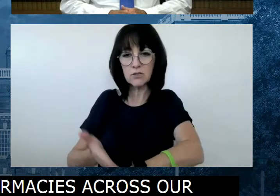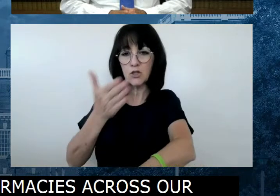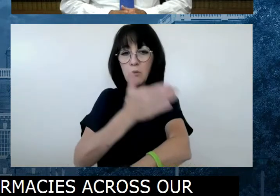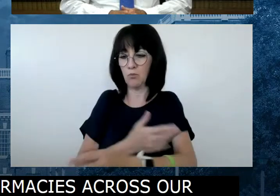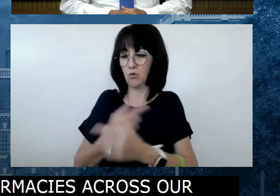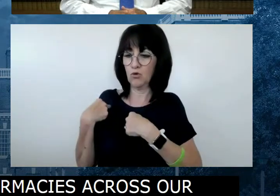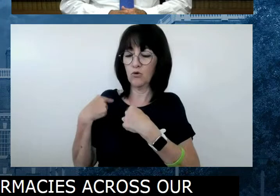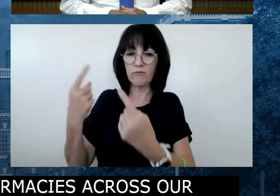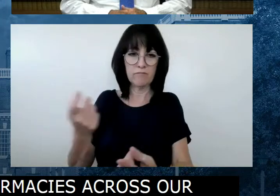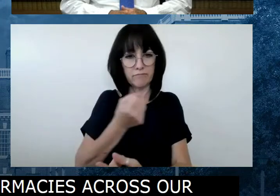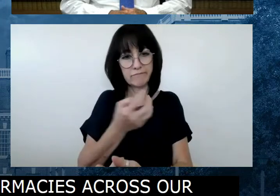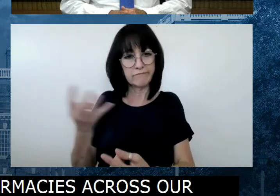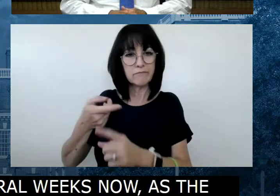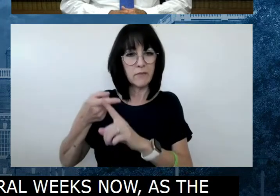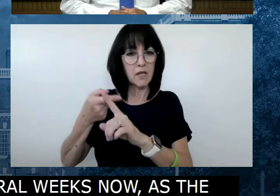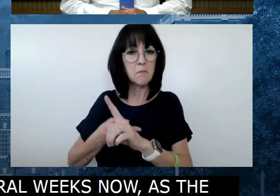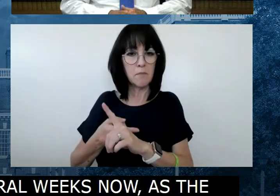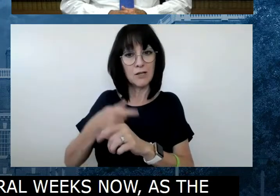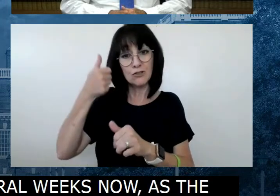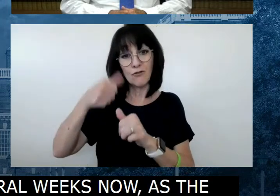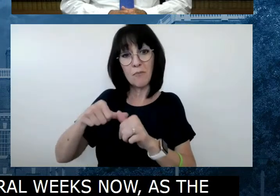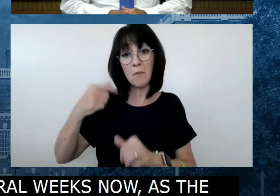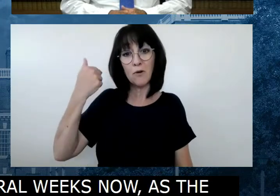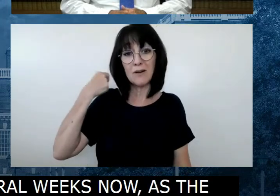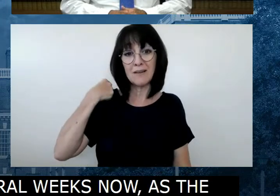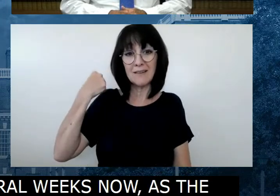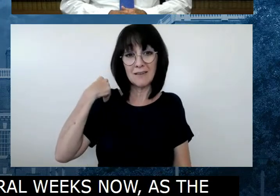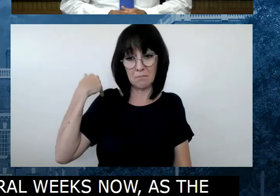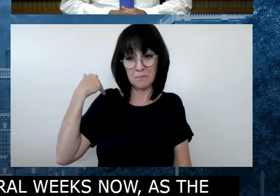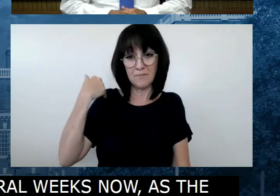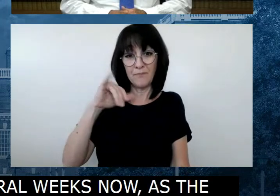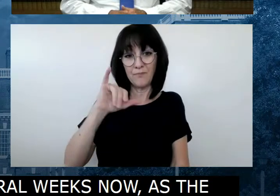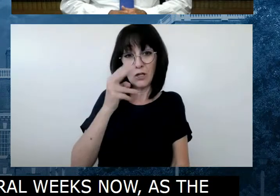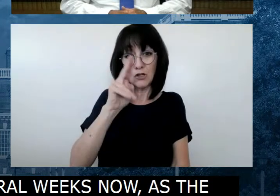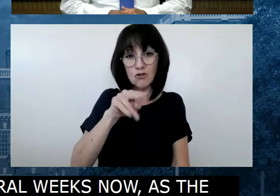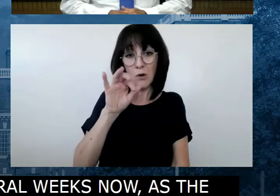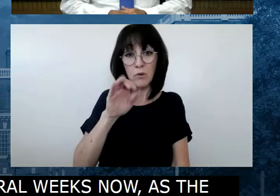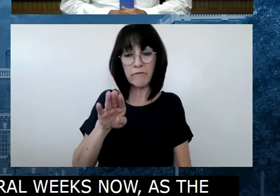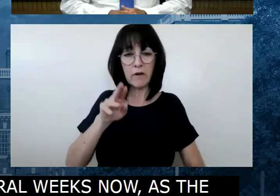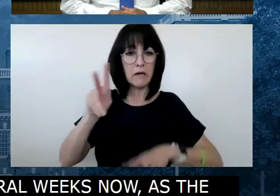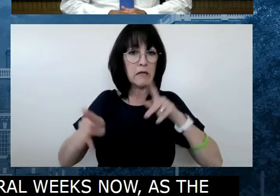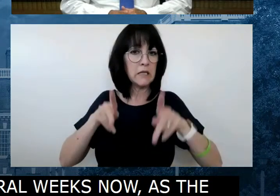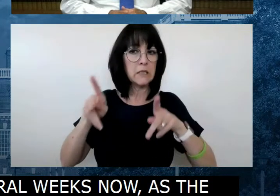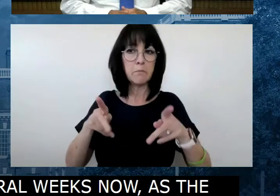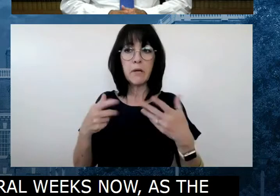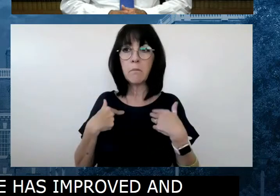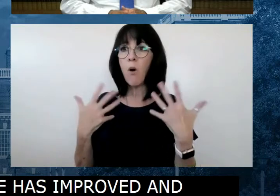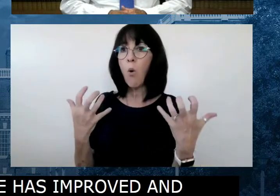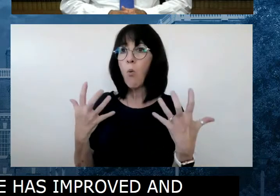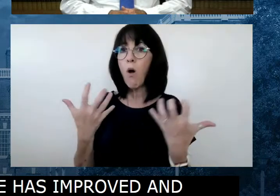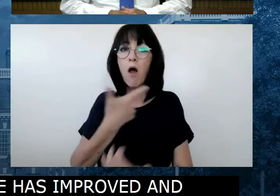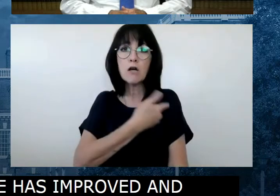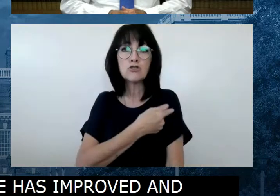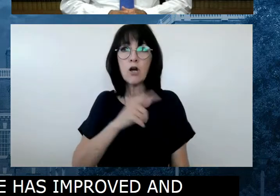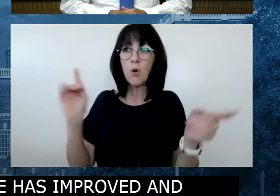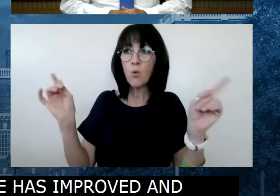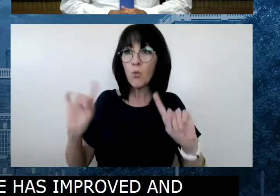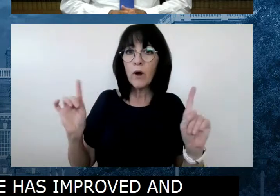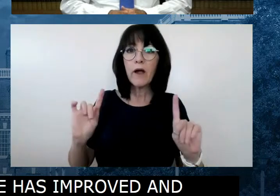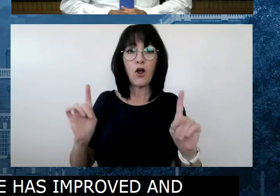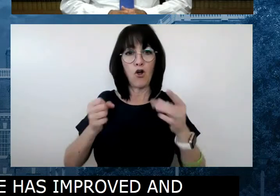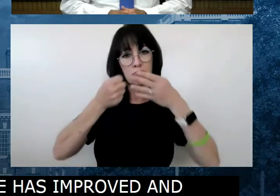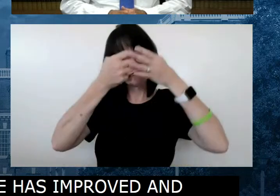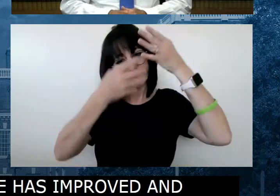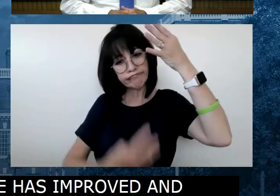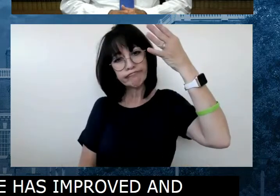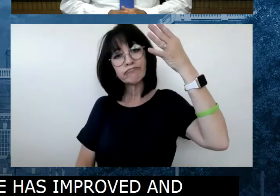months. Remember back to January and February where people were clamoring to get their first shot, get their shots. We had that one big